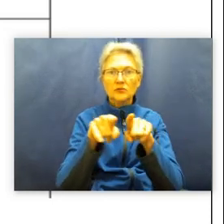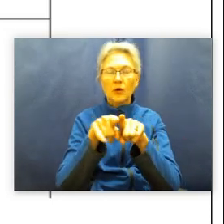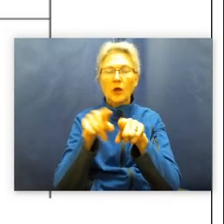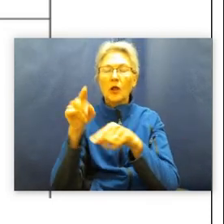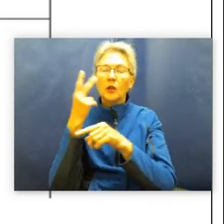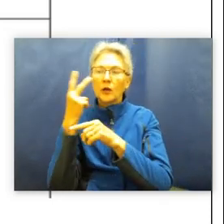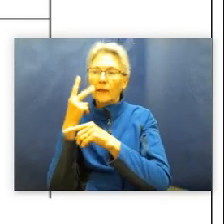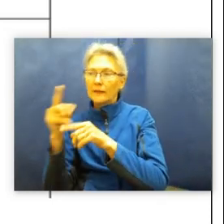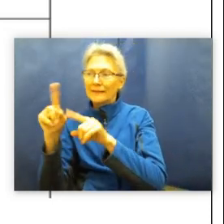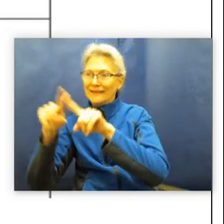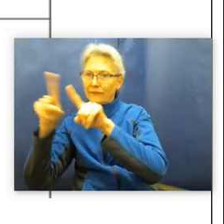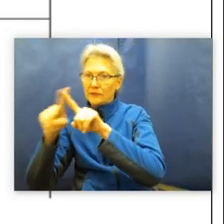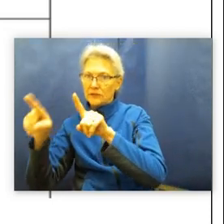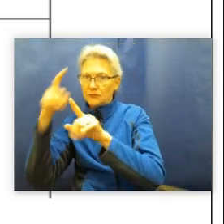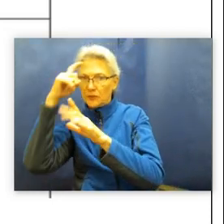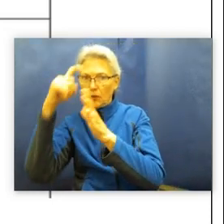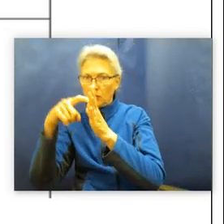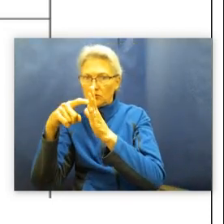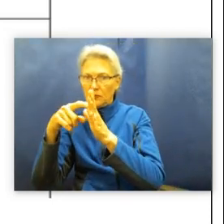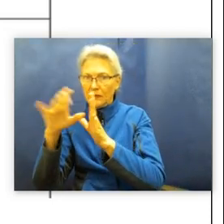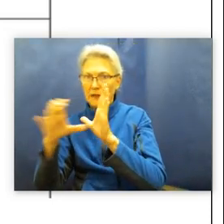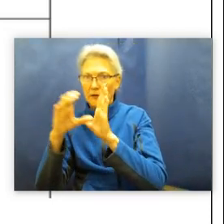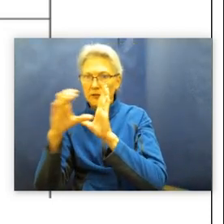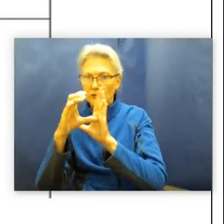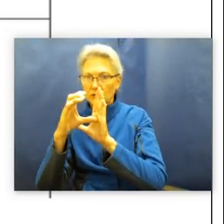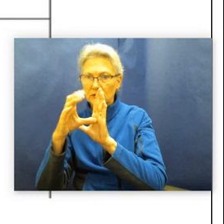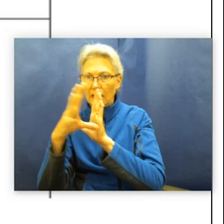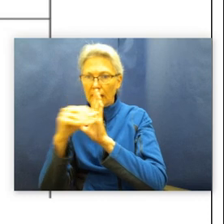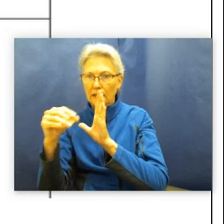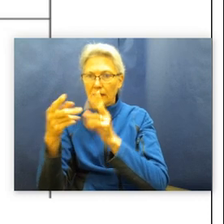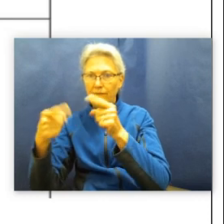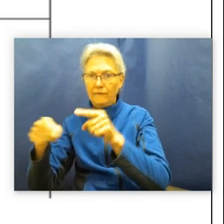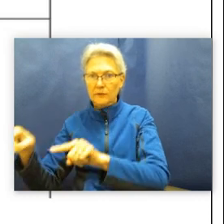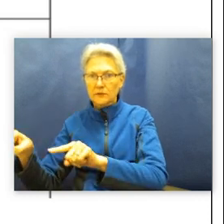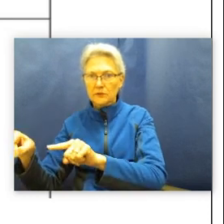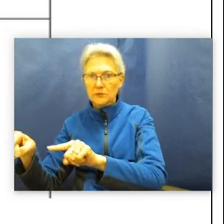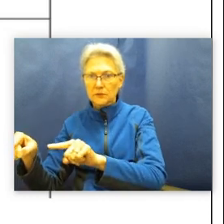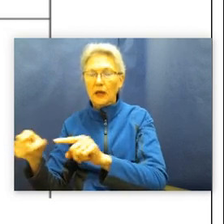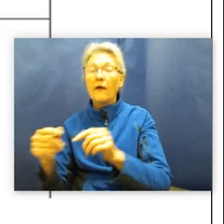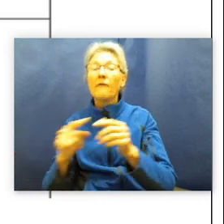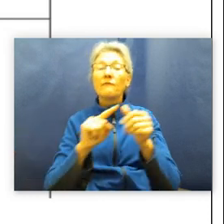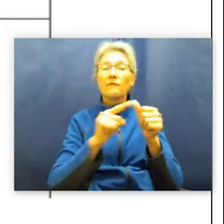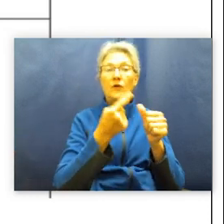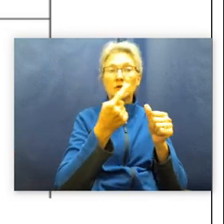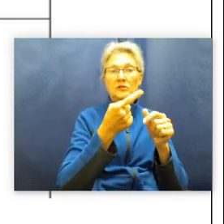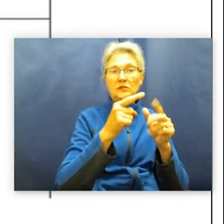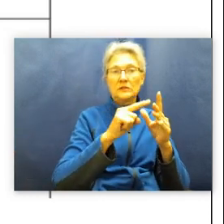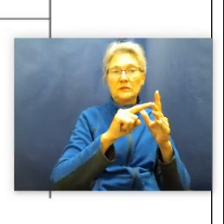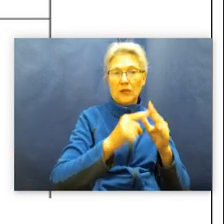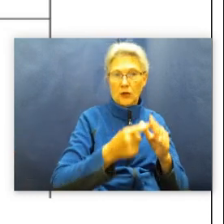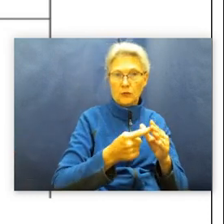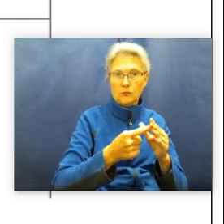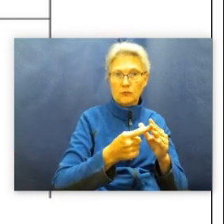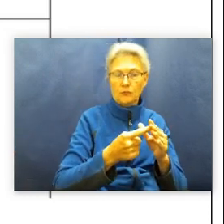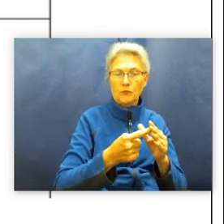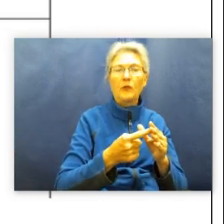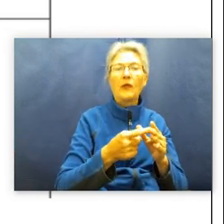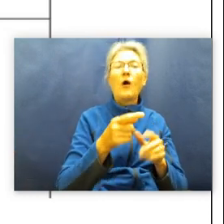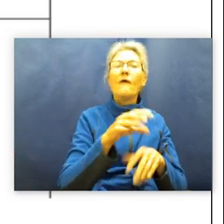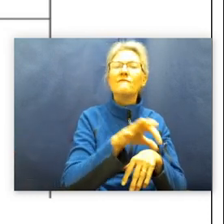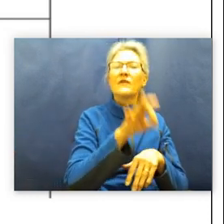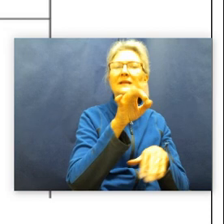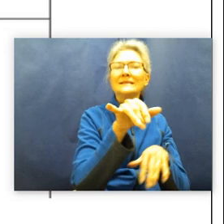look at the differences we notice between the characters and the events. Let's first start with finding the similarities